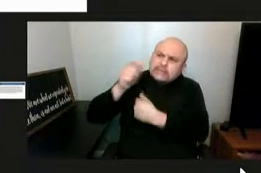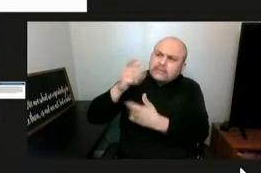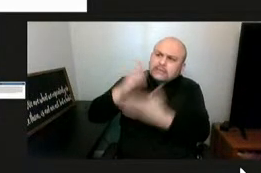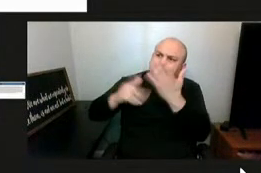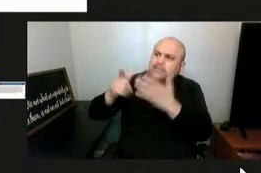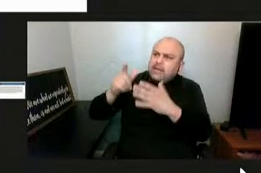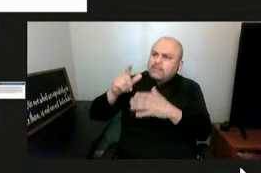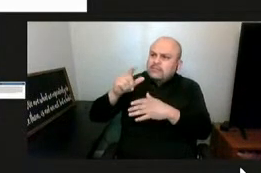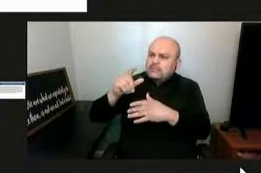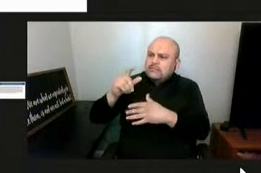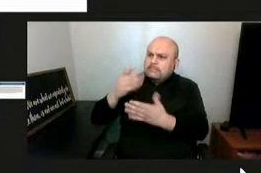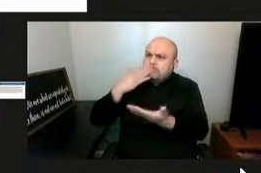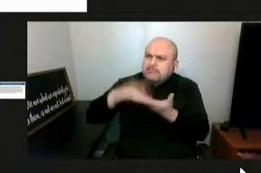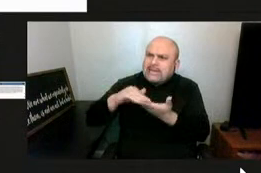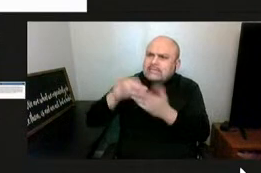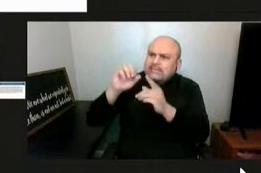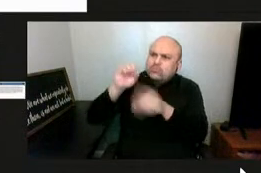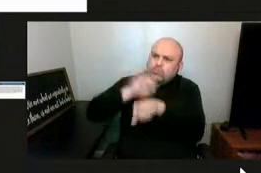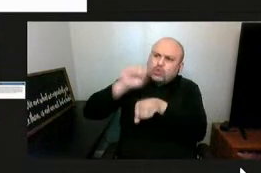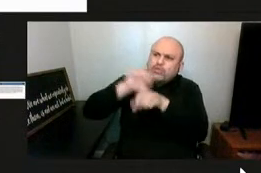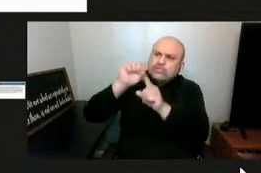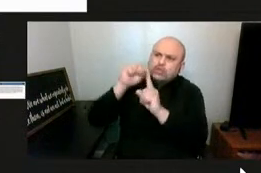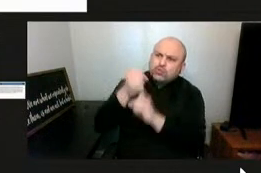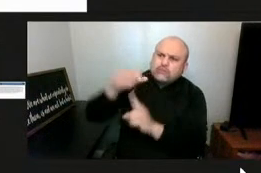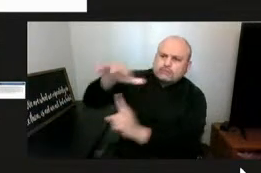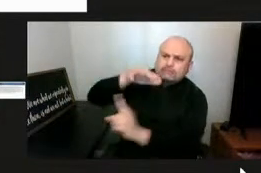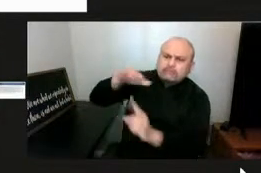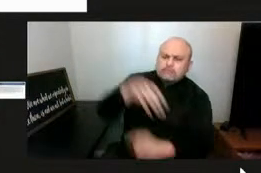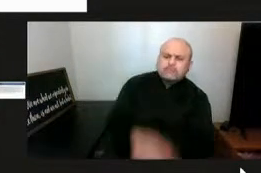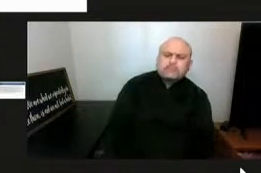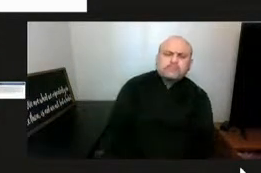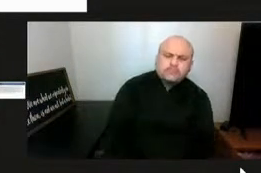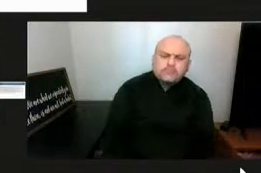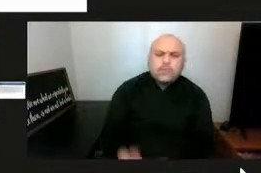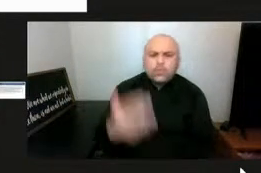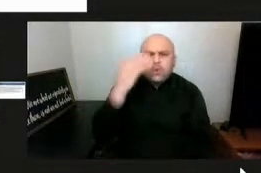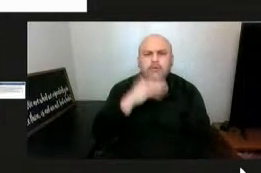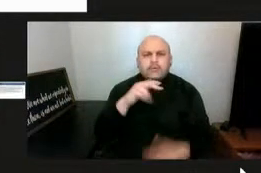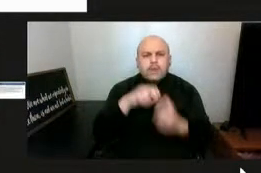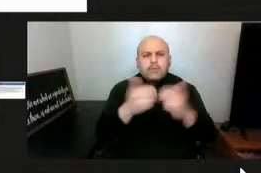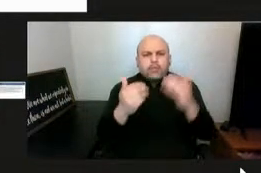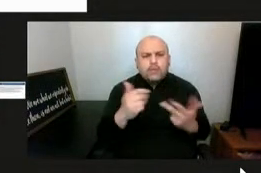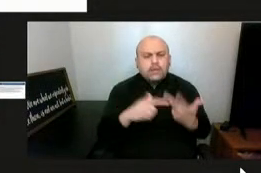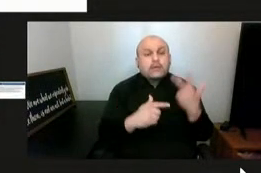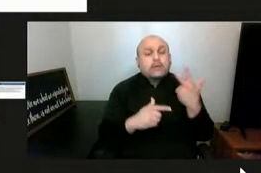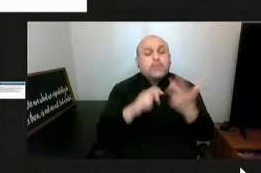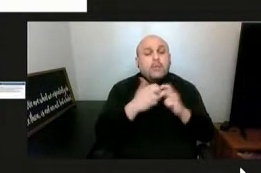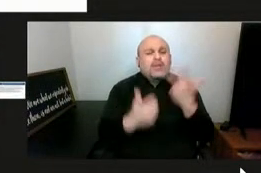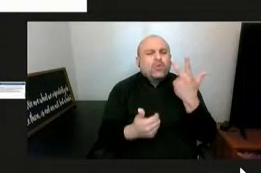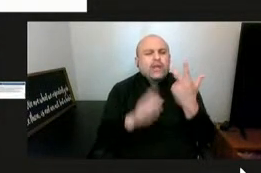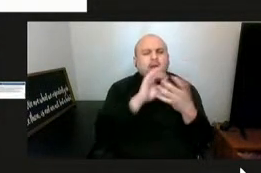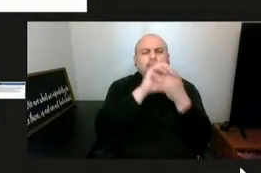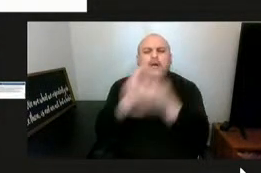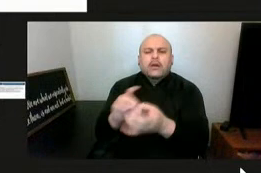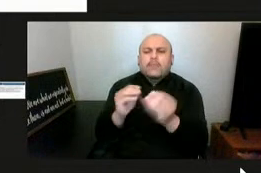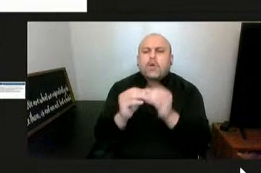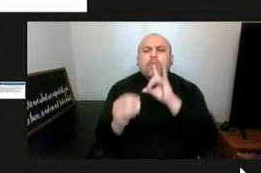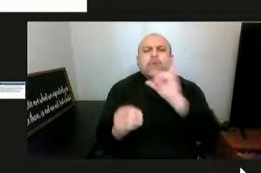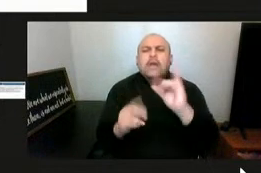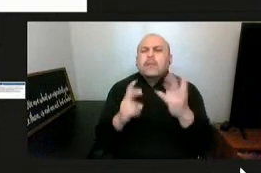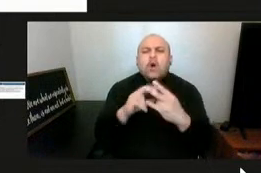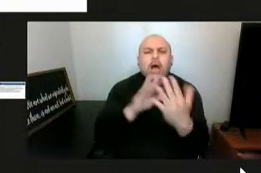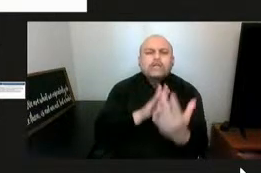conditions. Can we go to problem 3? So problem 3 is really addressing the